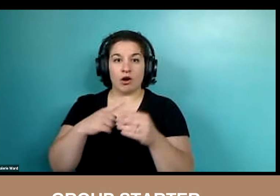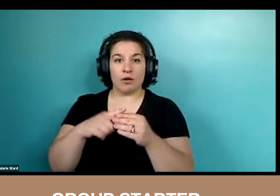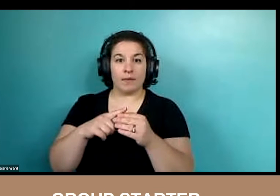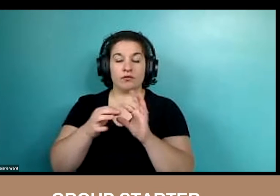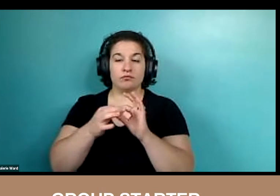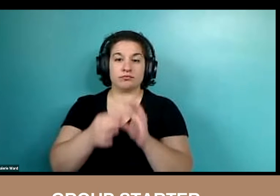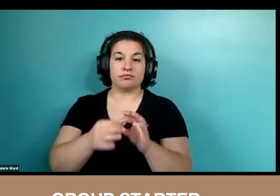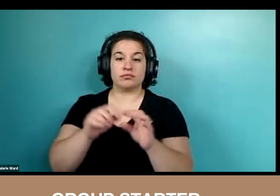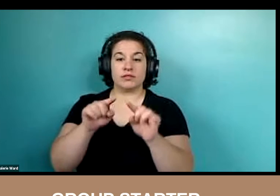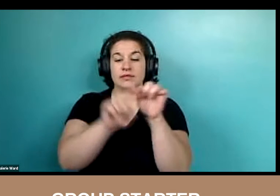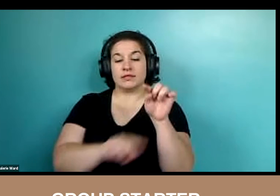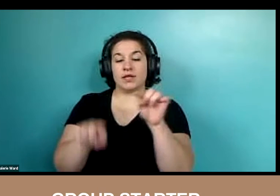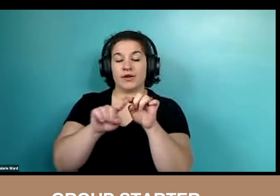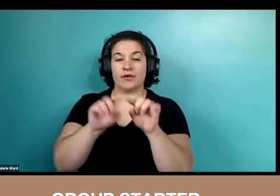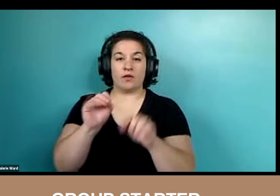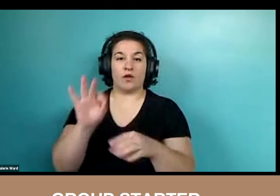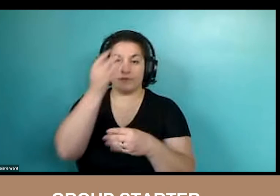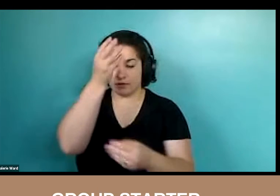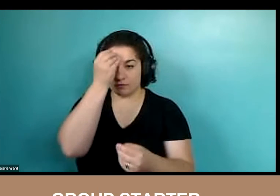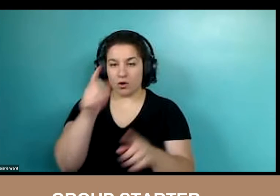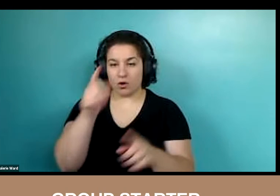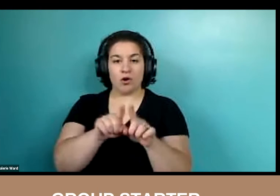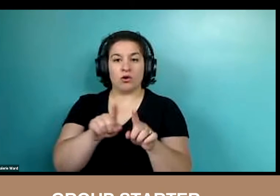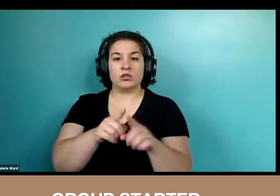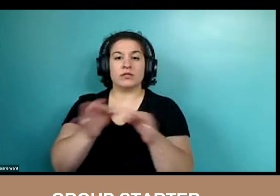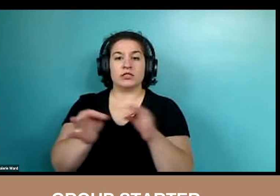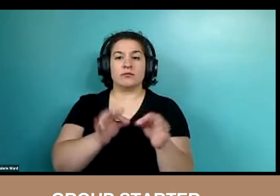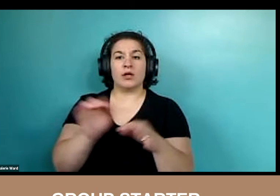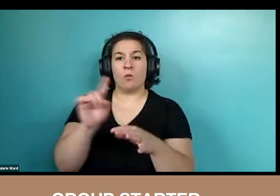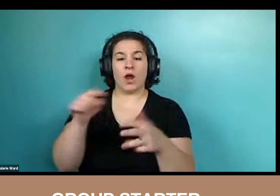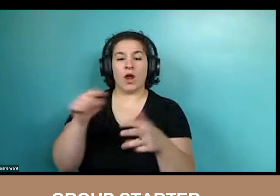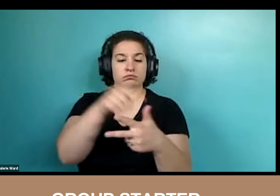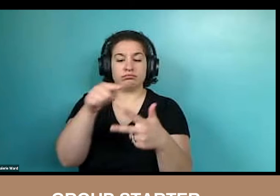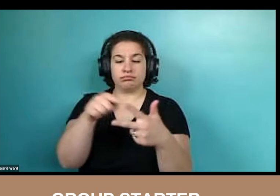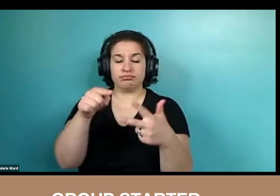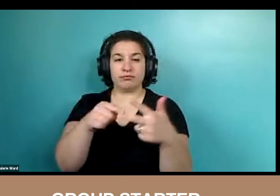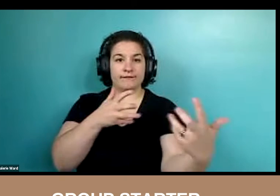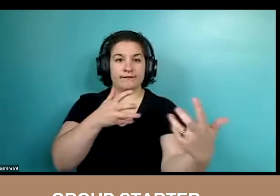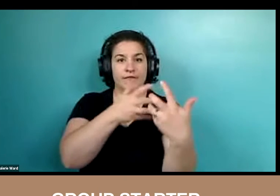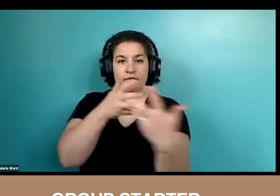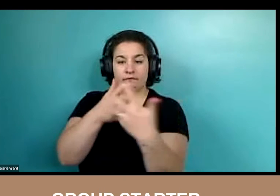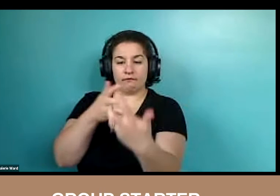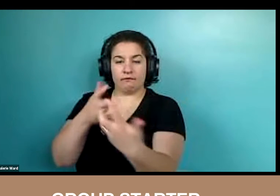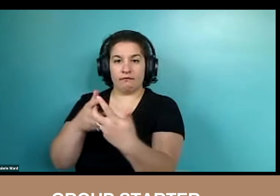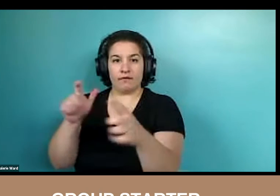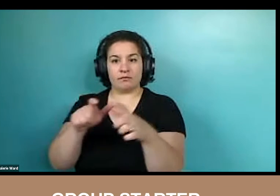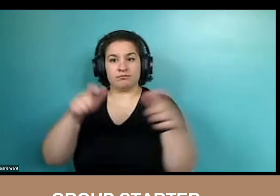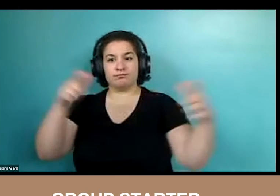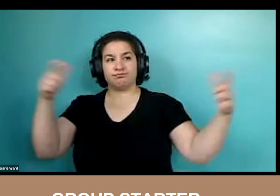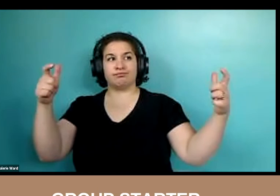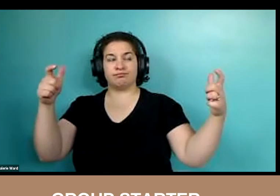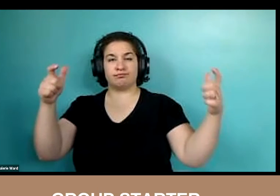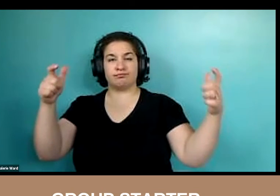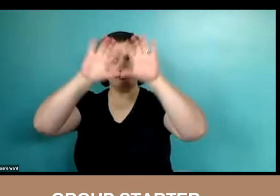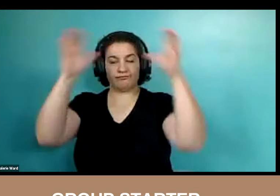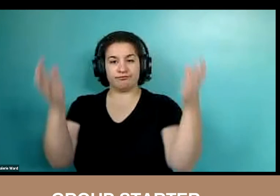also explain where these different pieces fit into the larger scholarly conversation that is going on. So